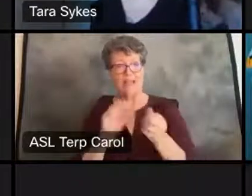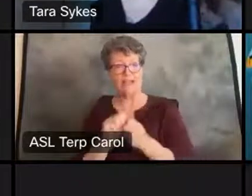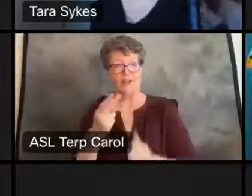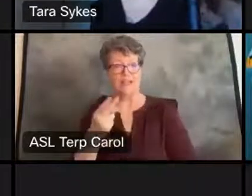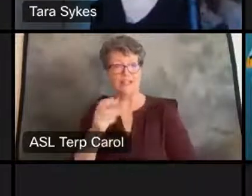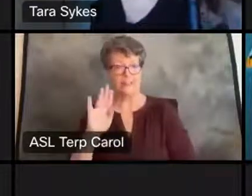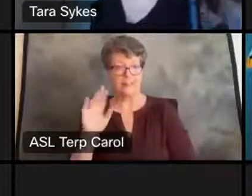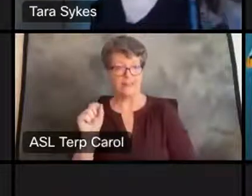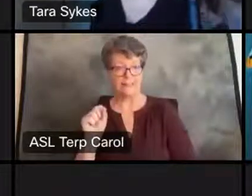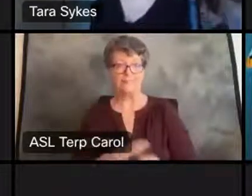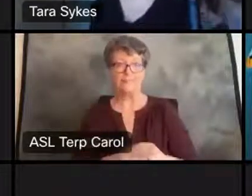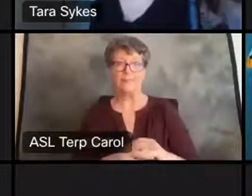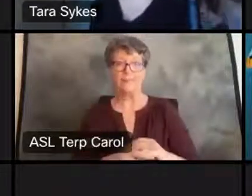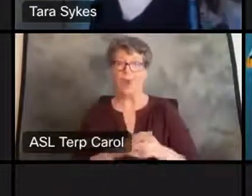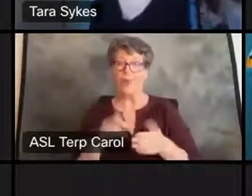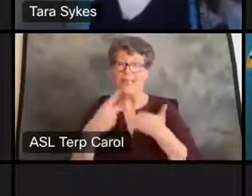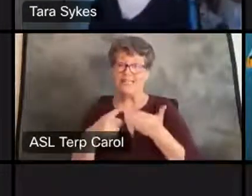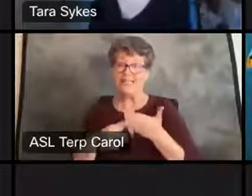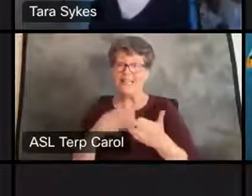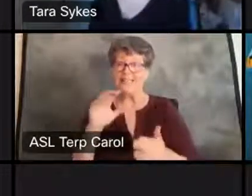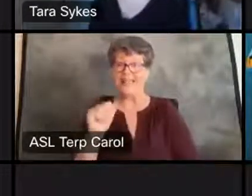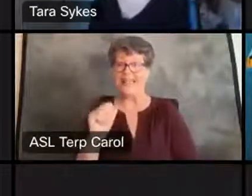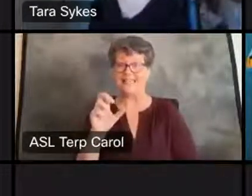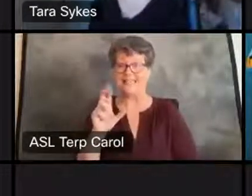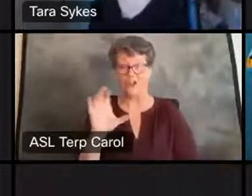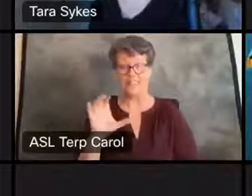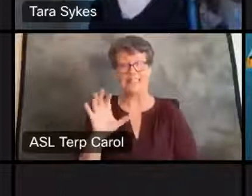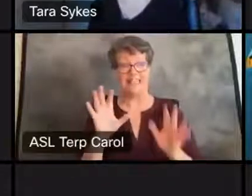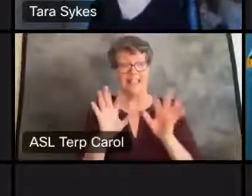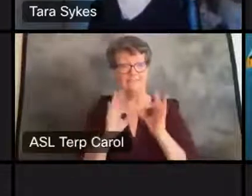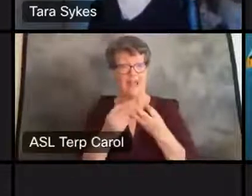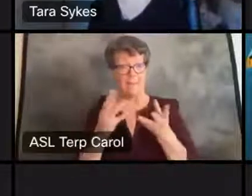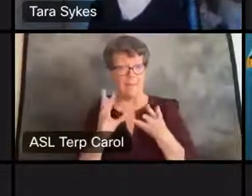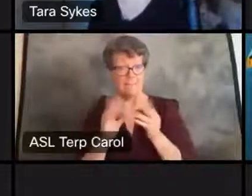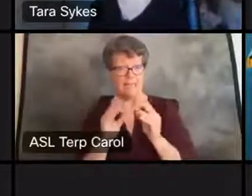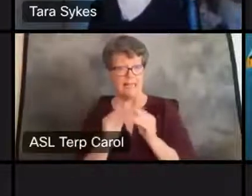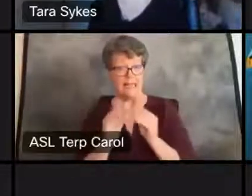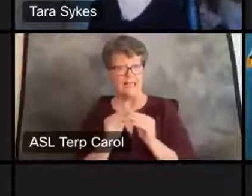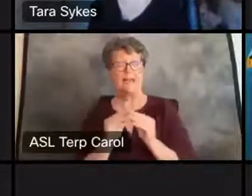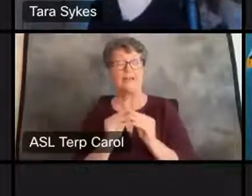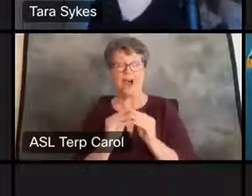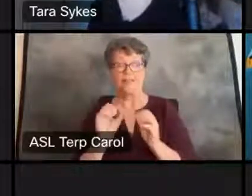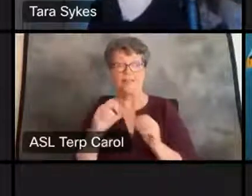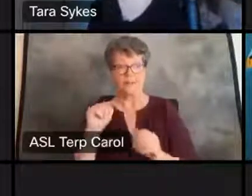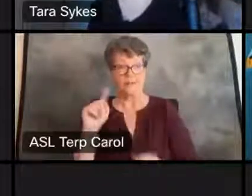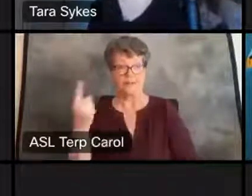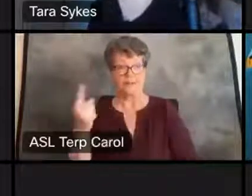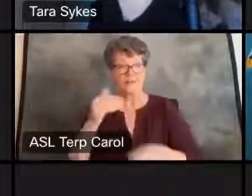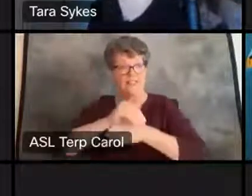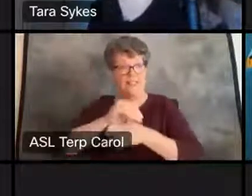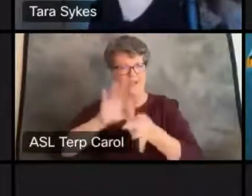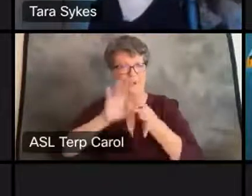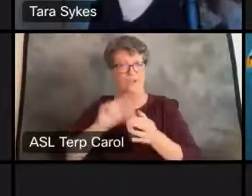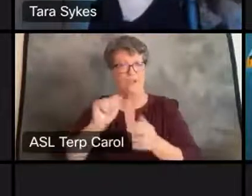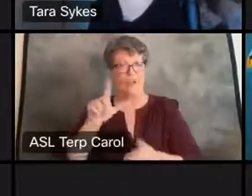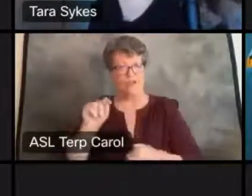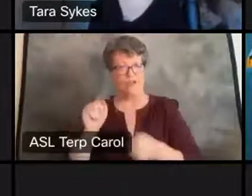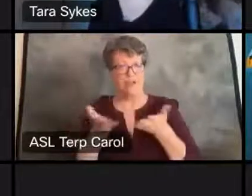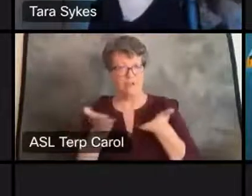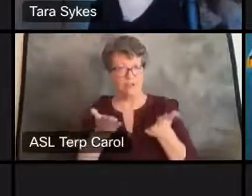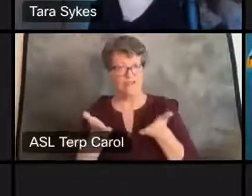$284,000 to the regional center for additional ACRC kind of grants related to HCBS. We're going to discuss the ACRC family